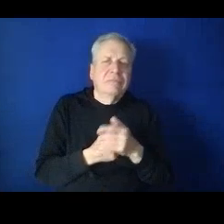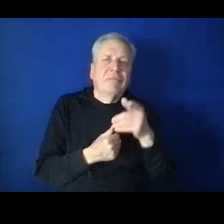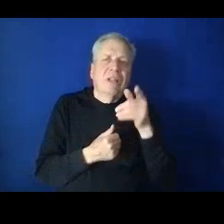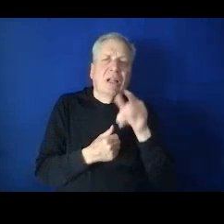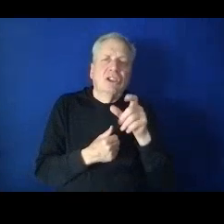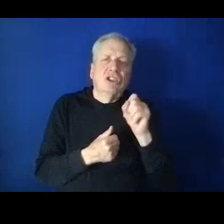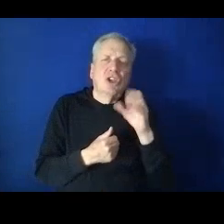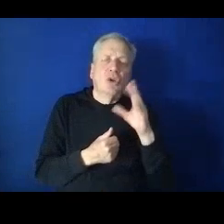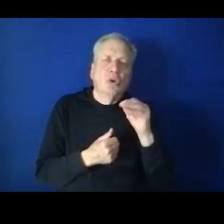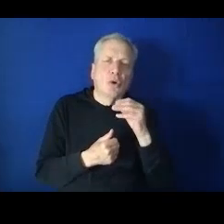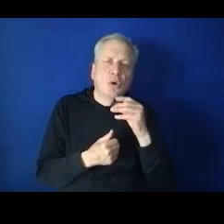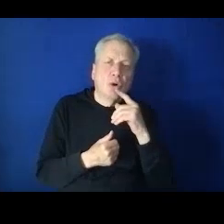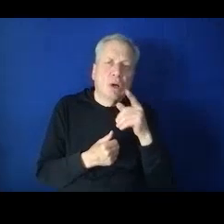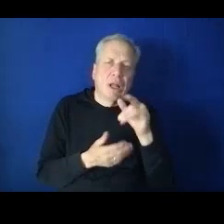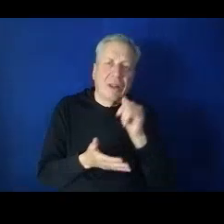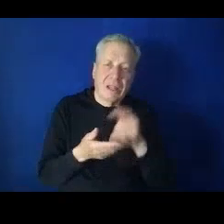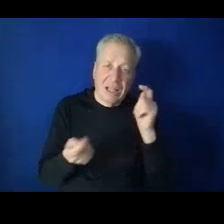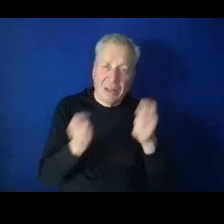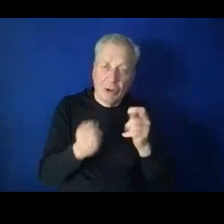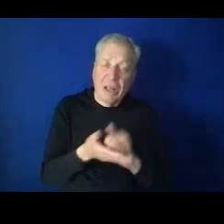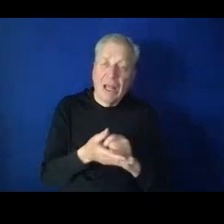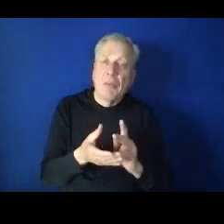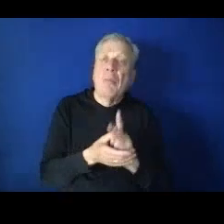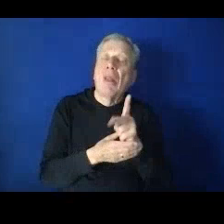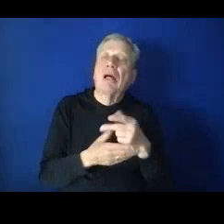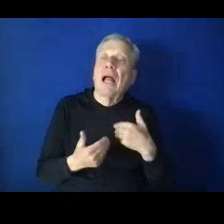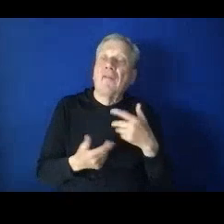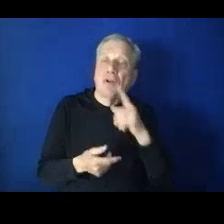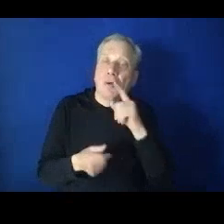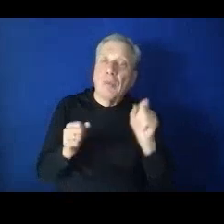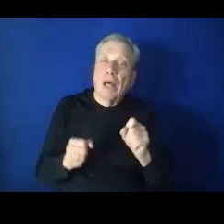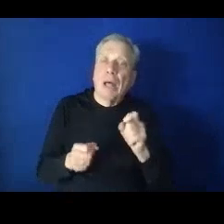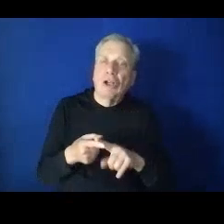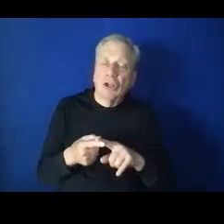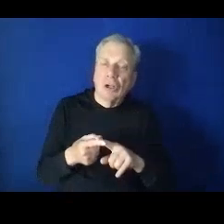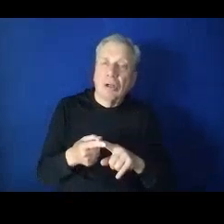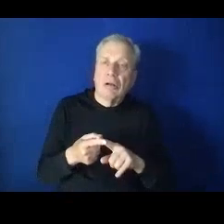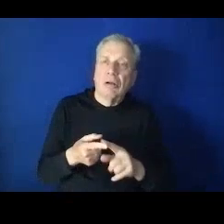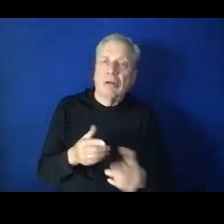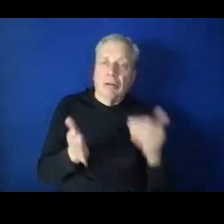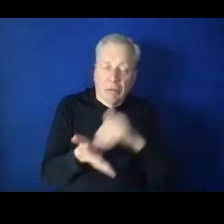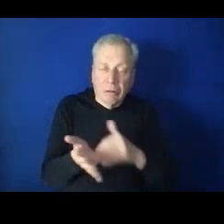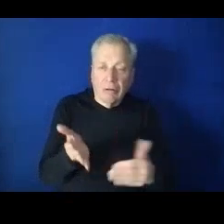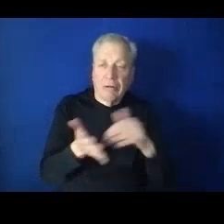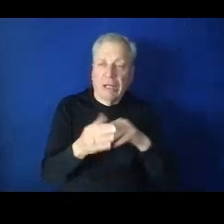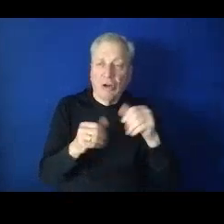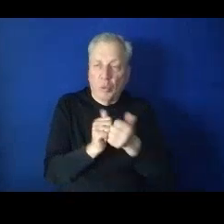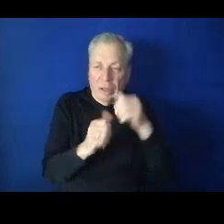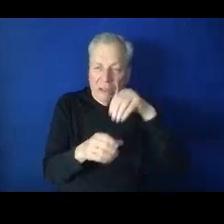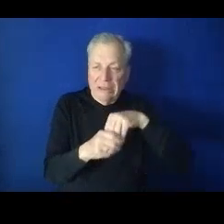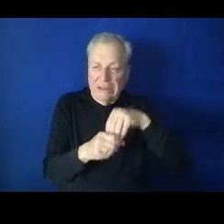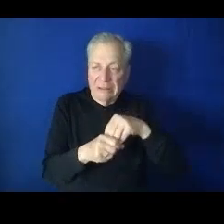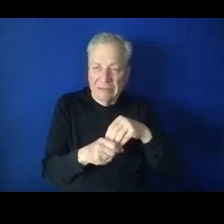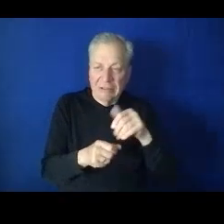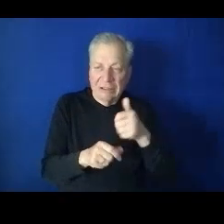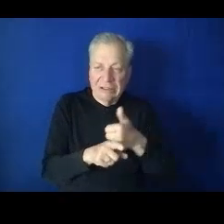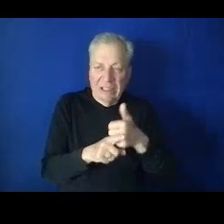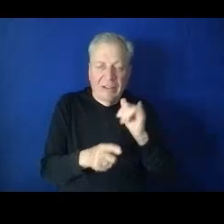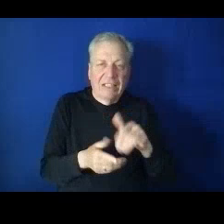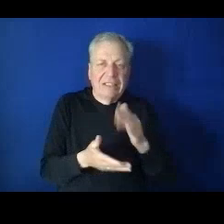So one adaptation that plants have are being able to photosynthesize in their bark. And that's something